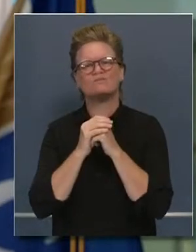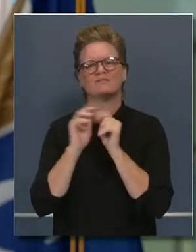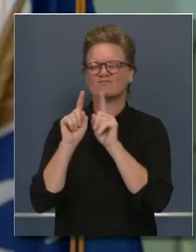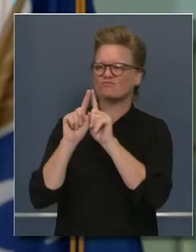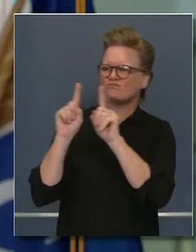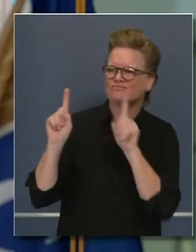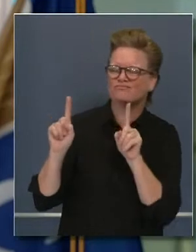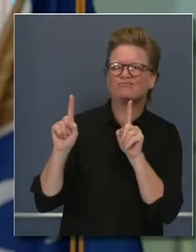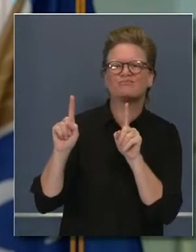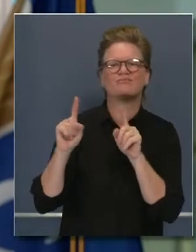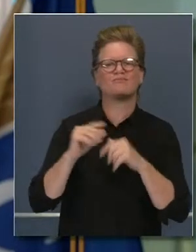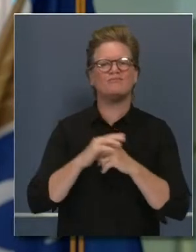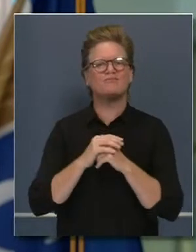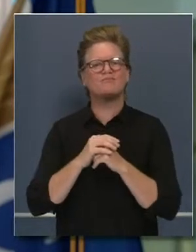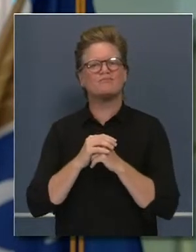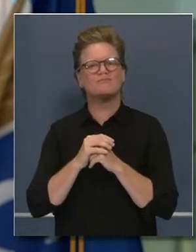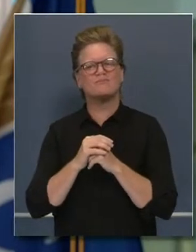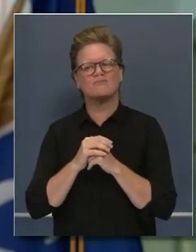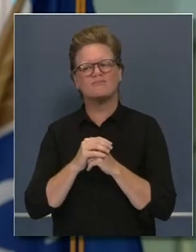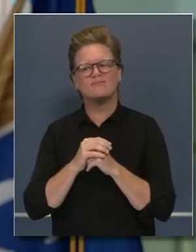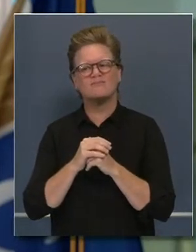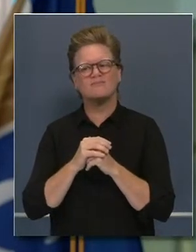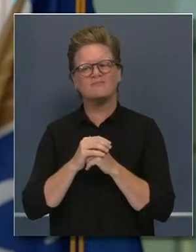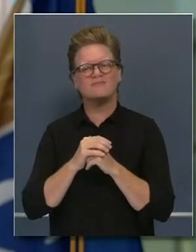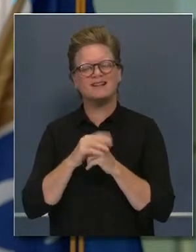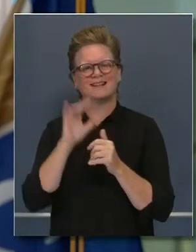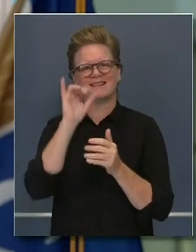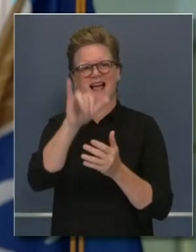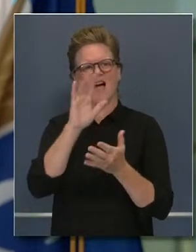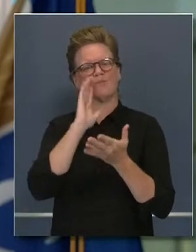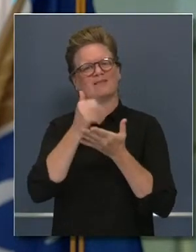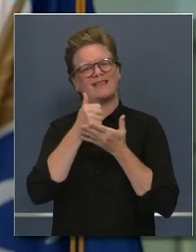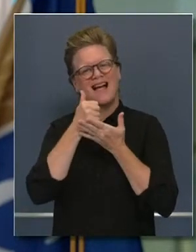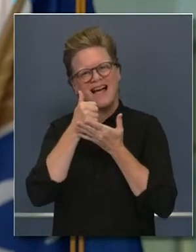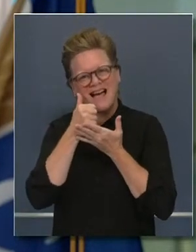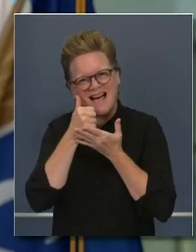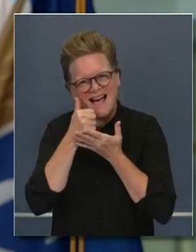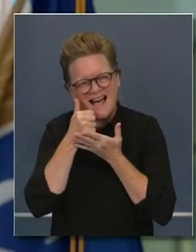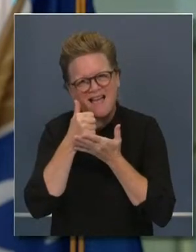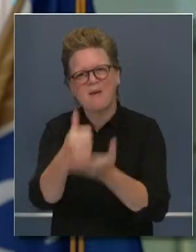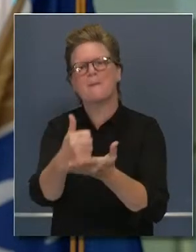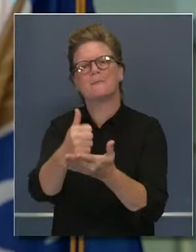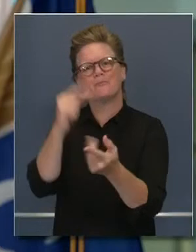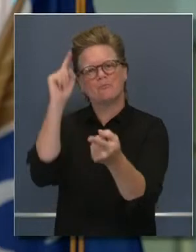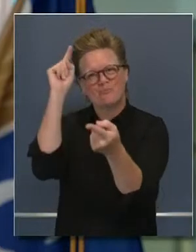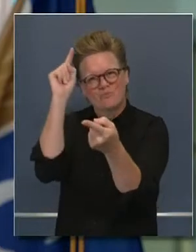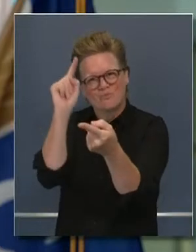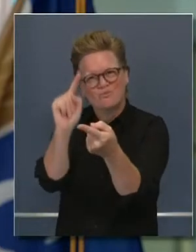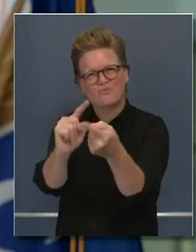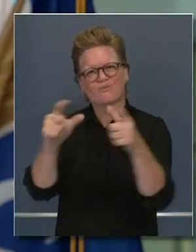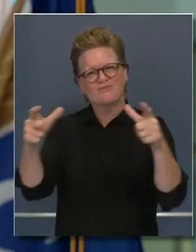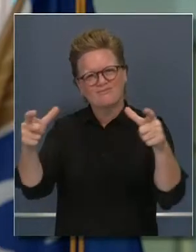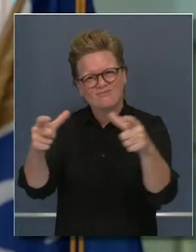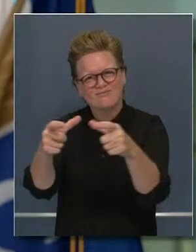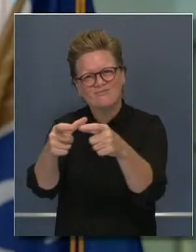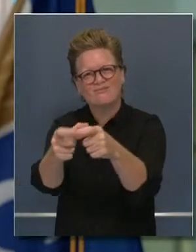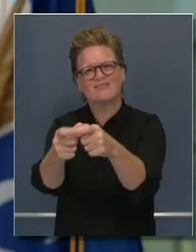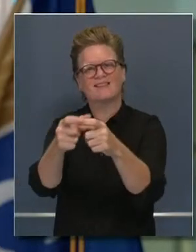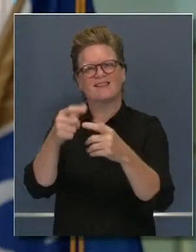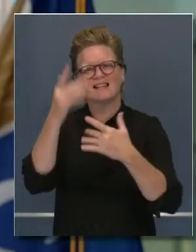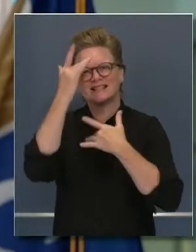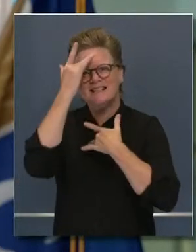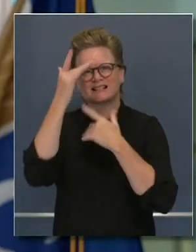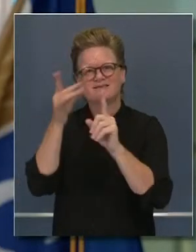the kind of social distancing that can mitigate the spread and transmission of this disease. And it seems, based upon at least